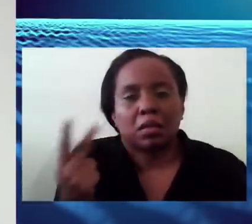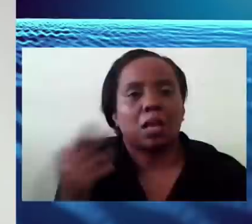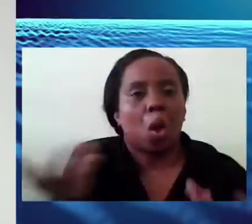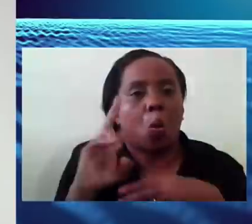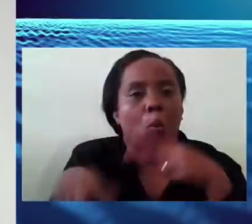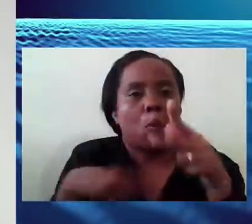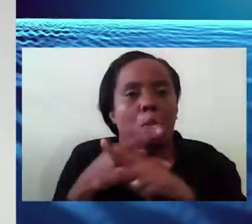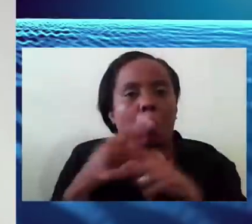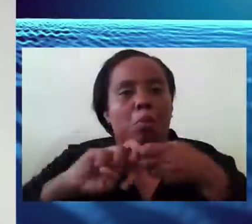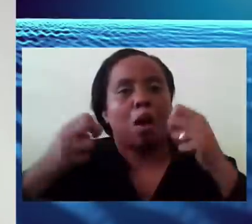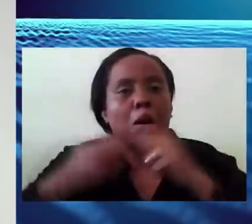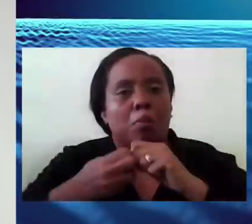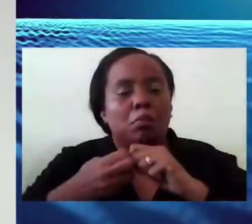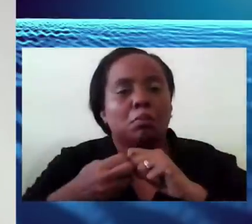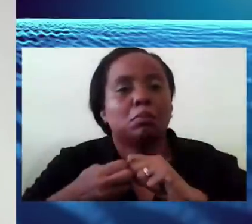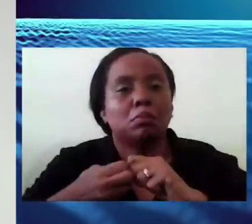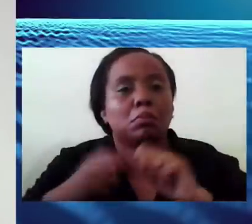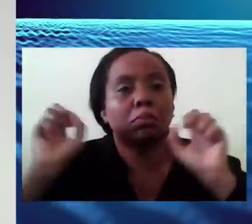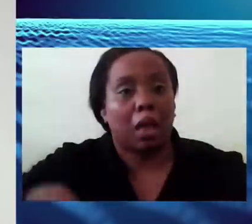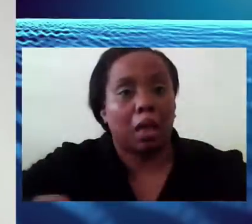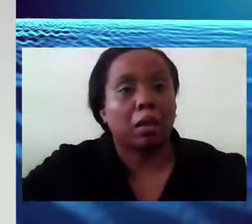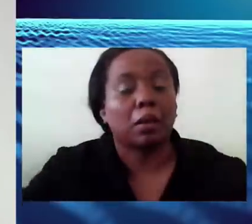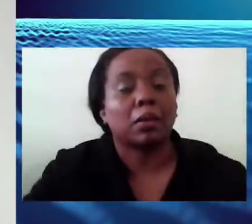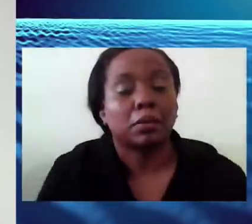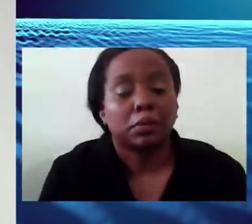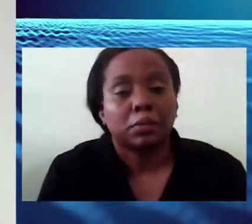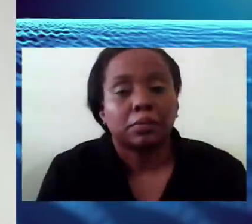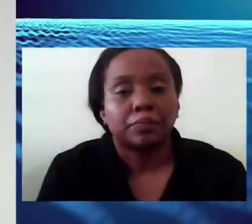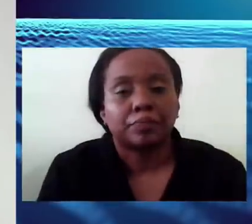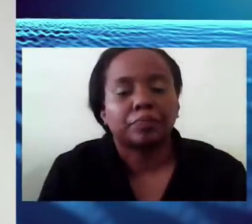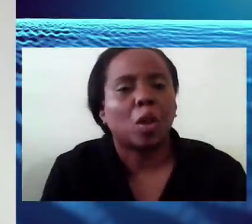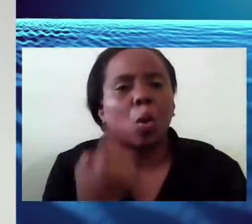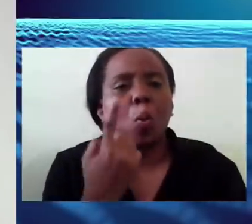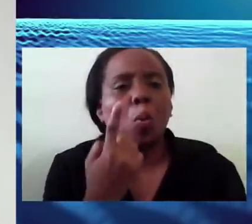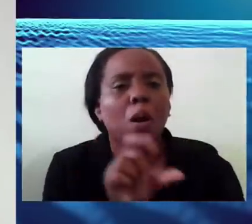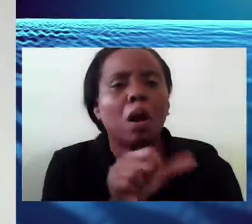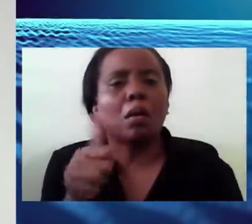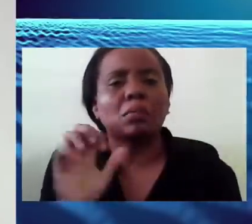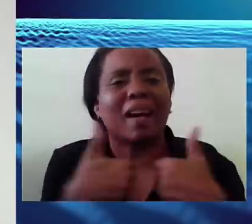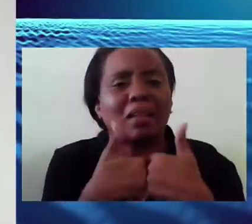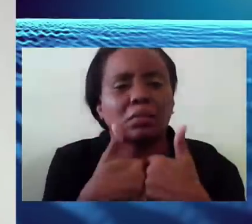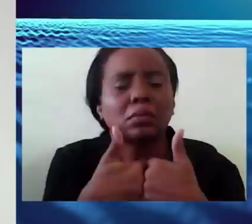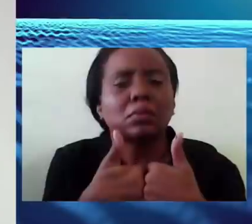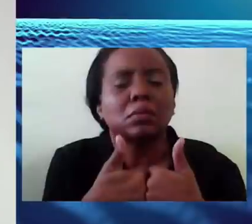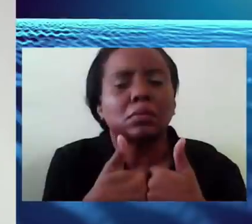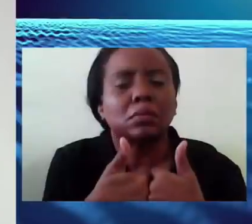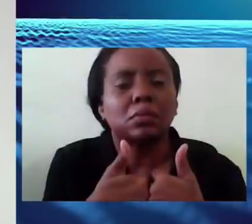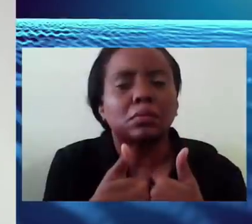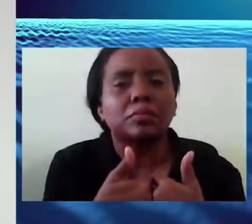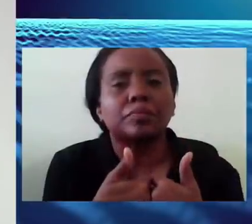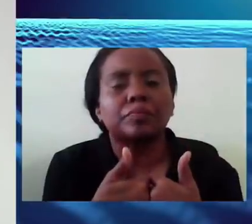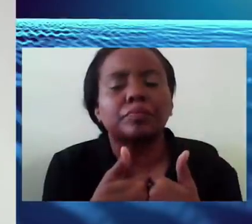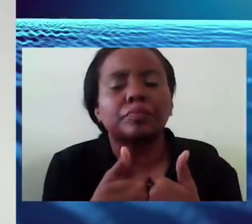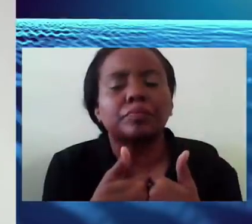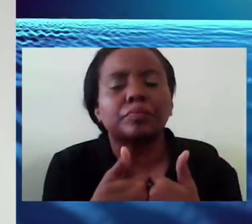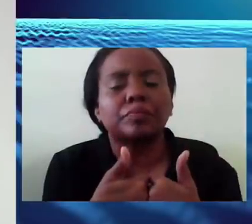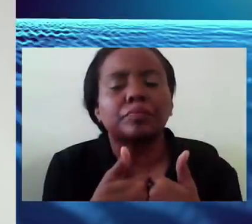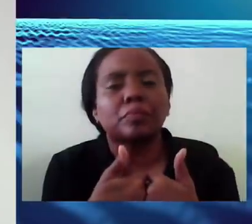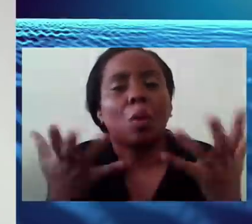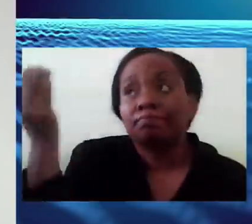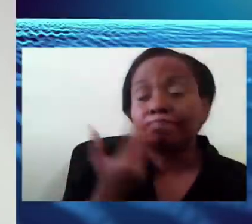we exist. One of the challenges that we have is that we are trying to get information on how